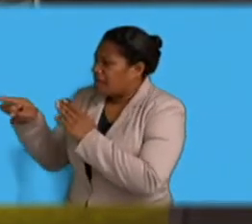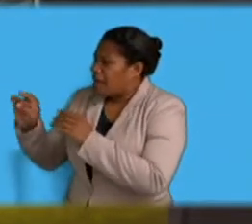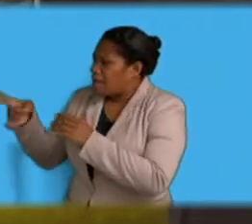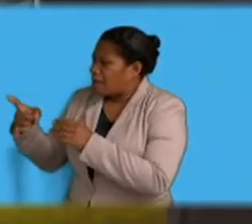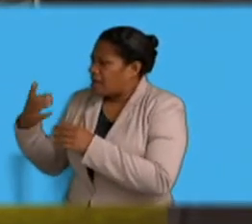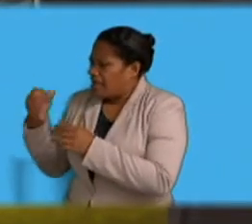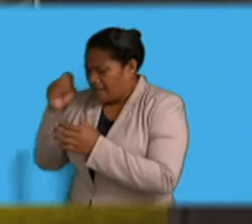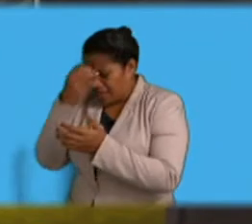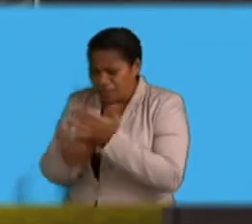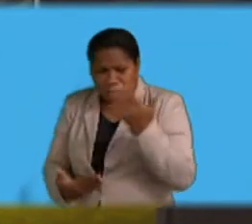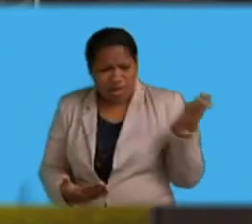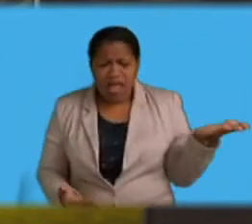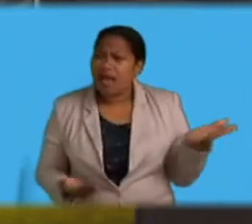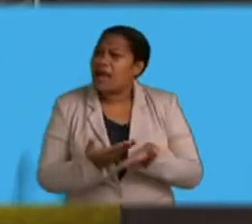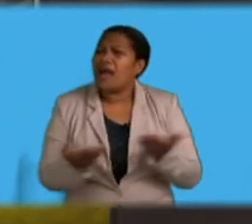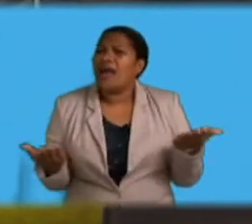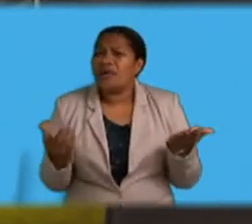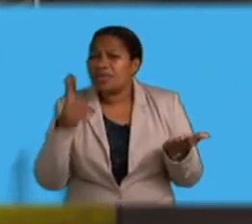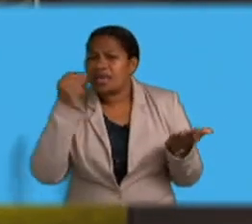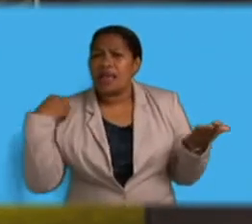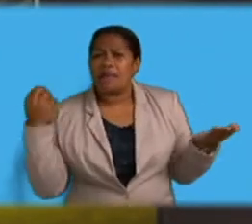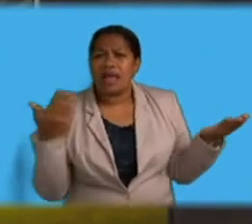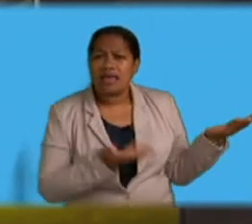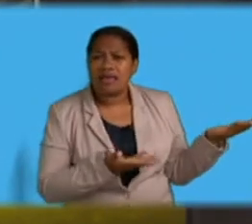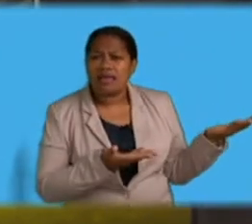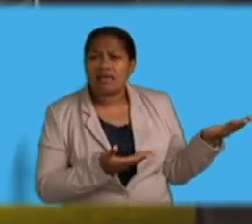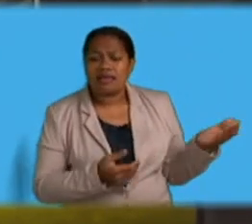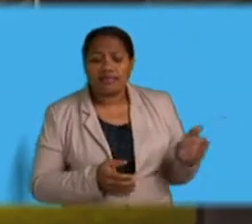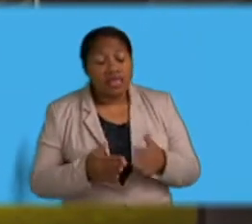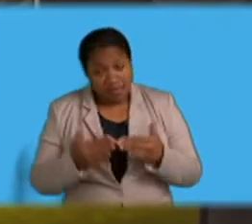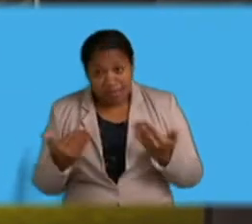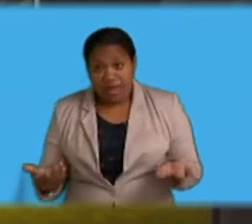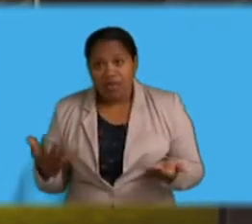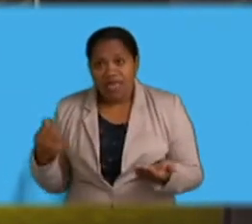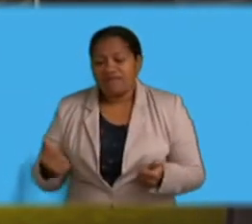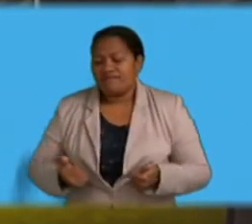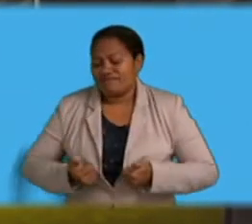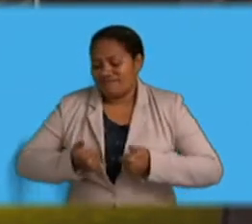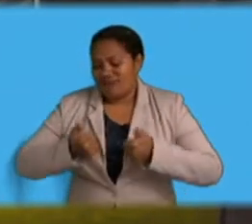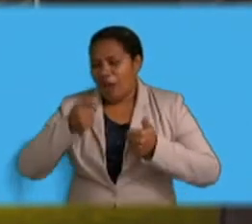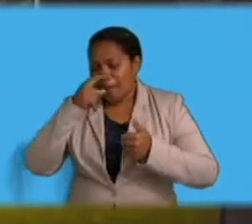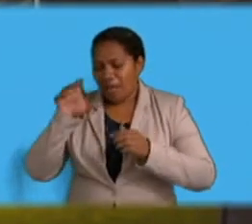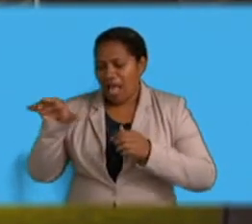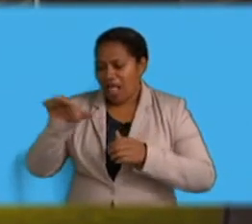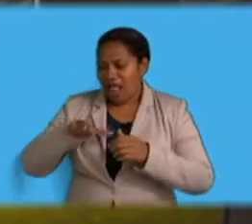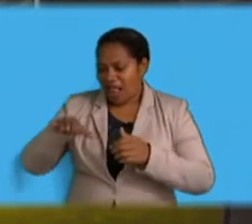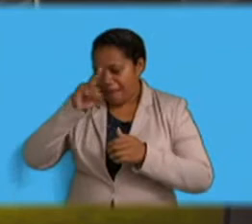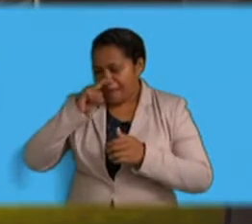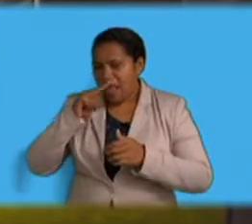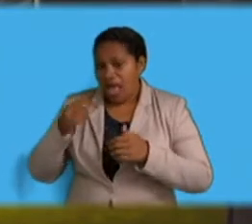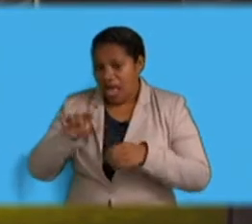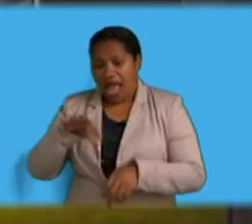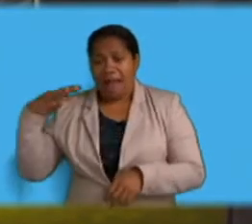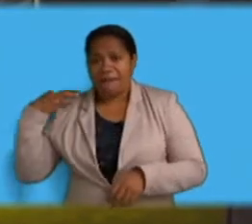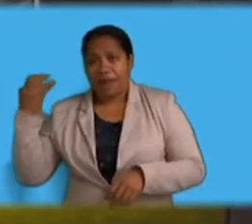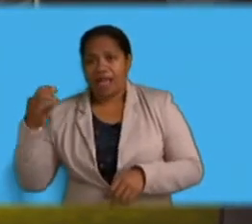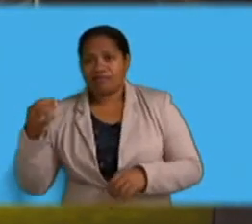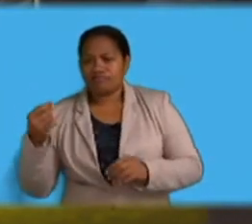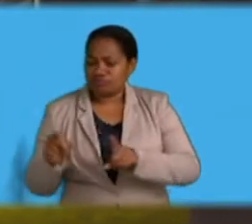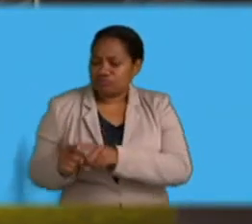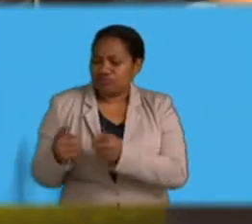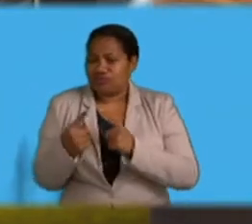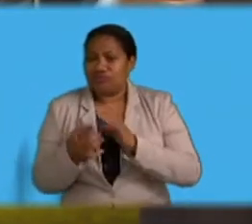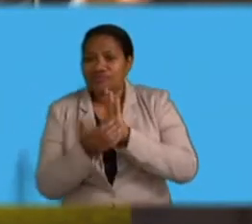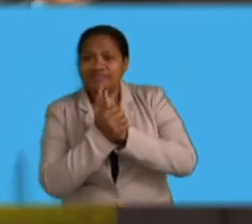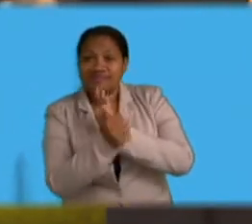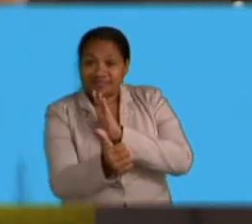criteria. So, Madam Speaker, we now have a good pool of people who are applying, people with different skill sets, and government, as we know,